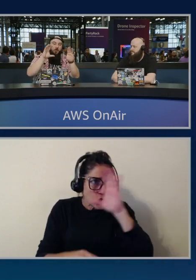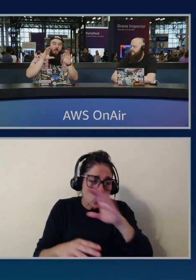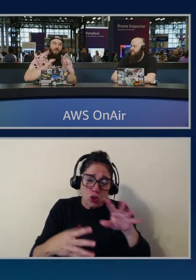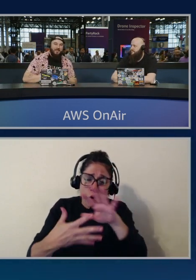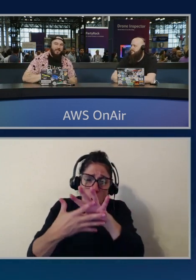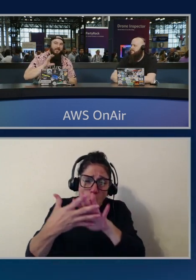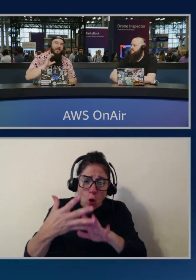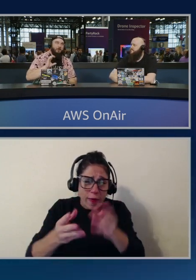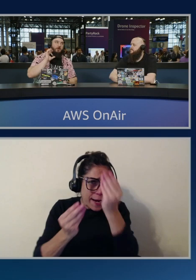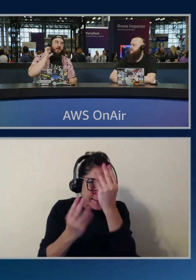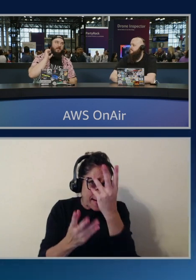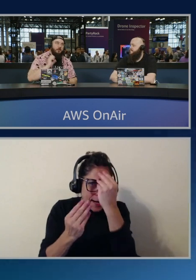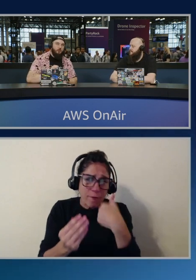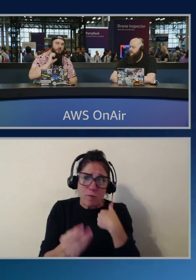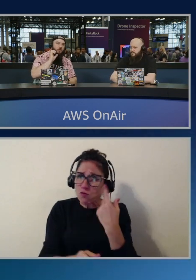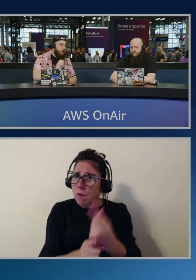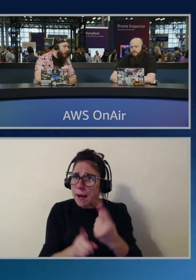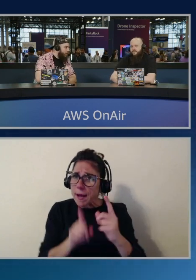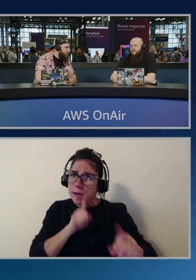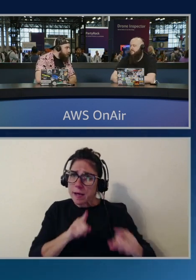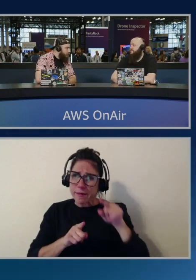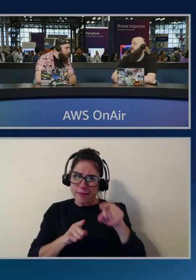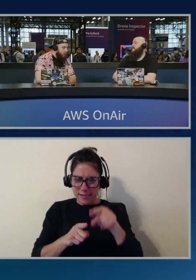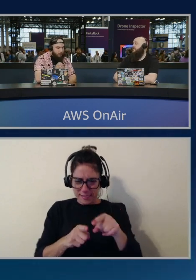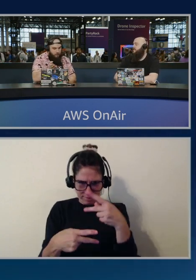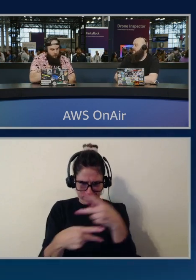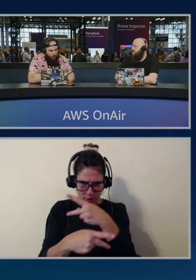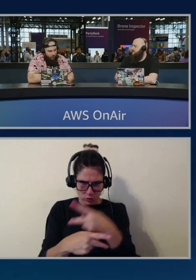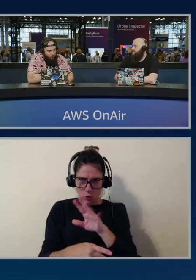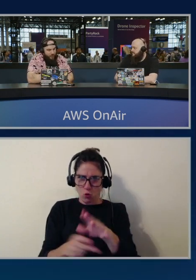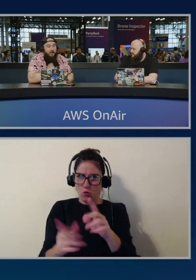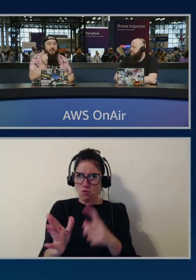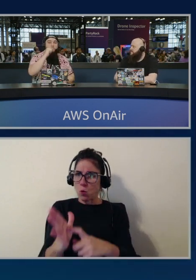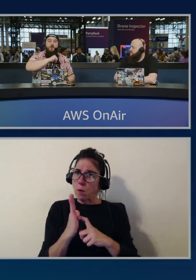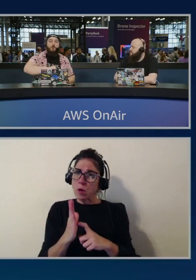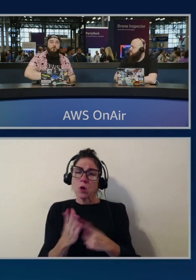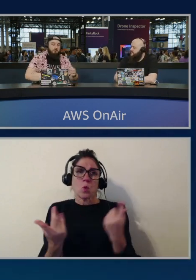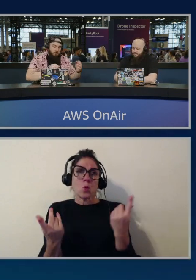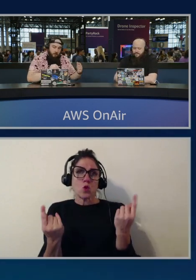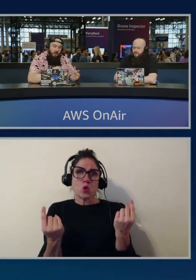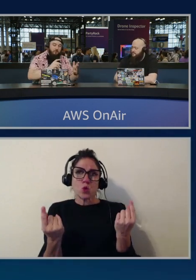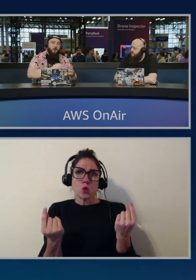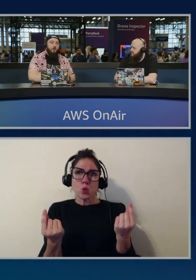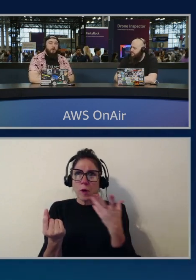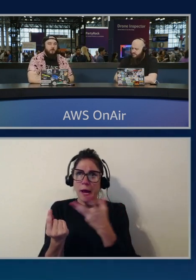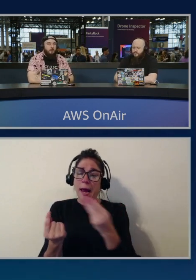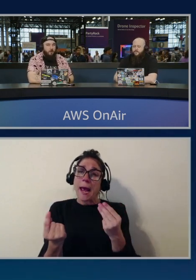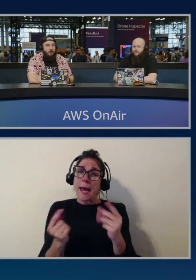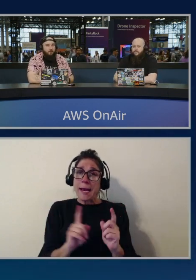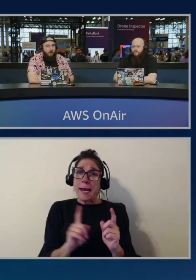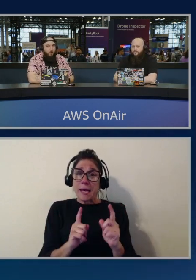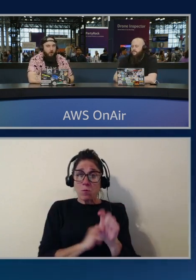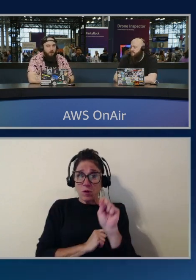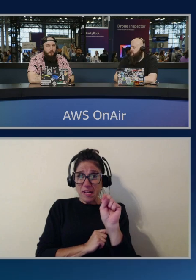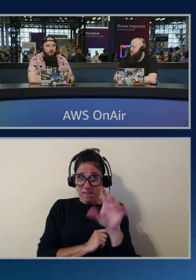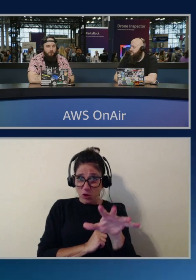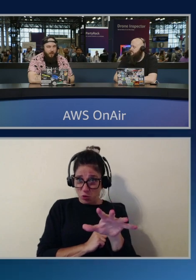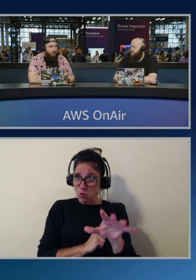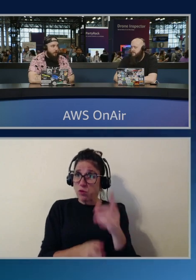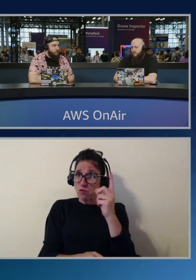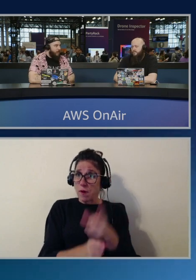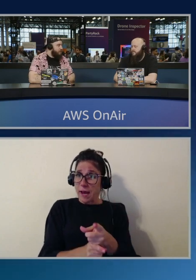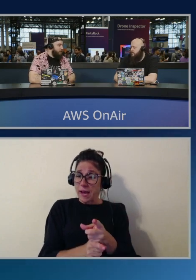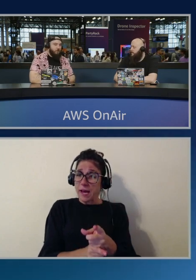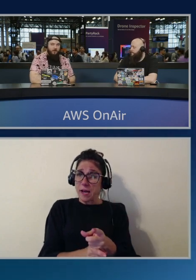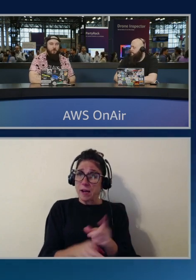correct answer. This thing is able to kind of deduce your requirements. Yes. What are you doing? And give you the correct framework,